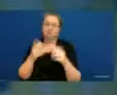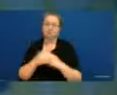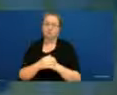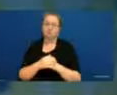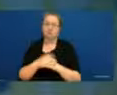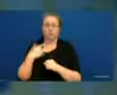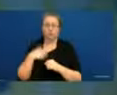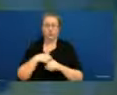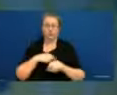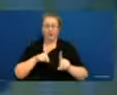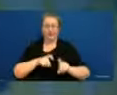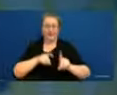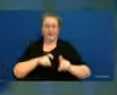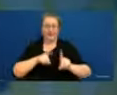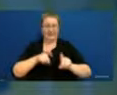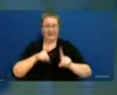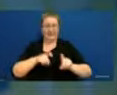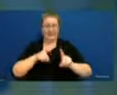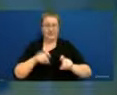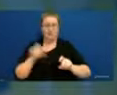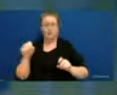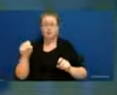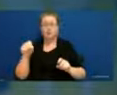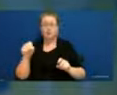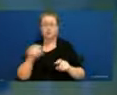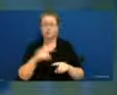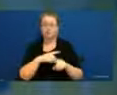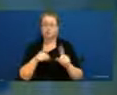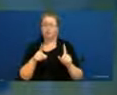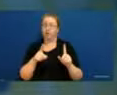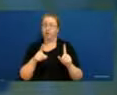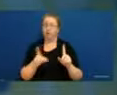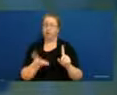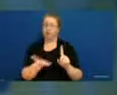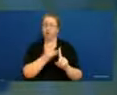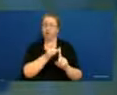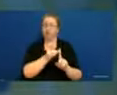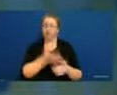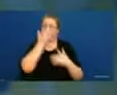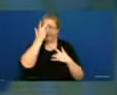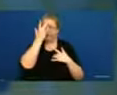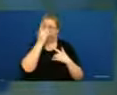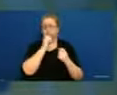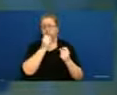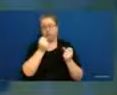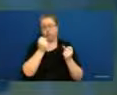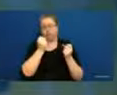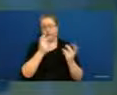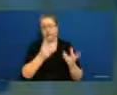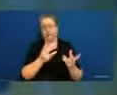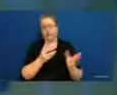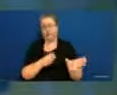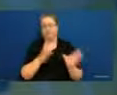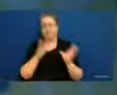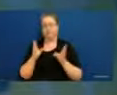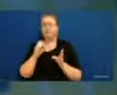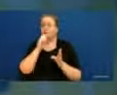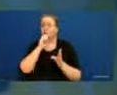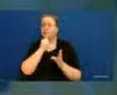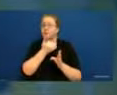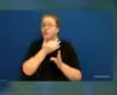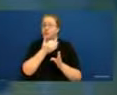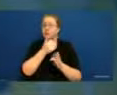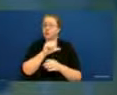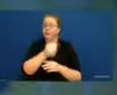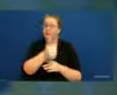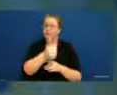underrepresented. So that even though our testing has increased in that age group, we're still not seeing very many cases in that age group. And the 10